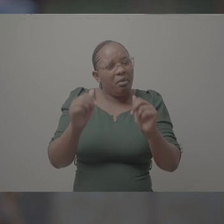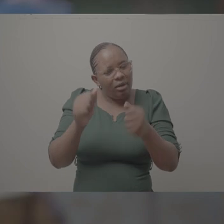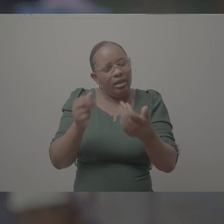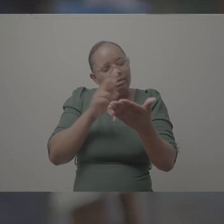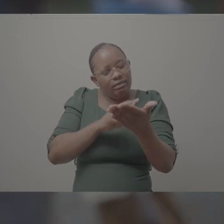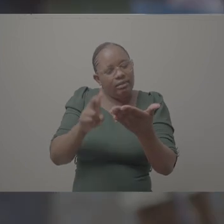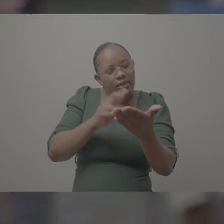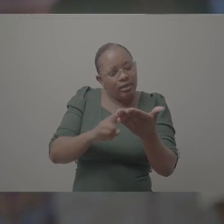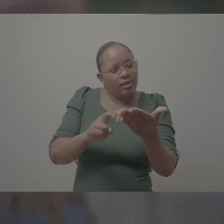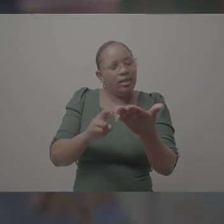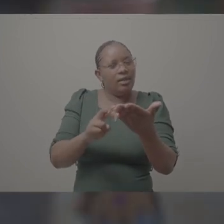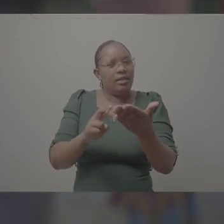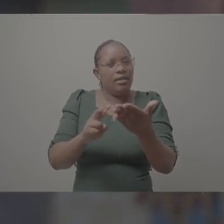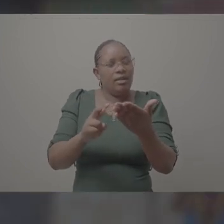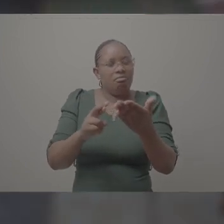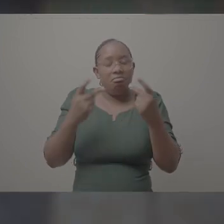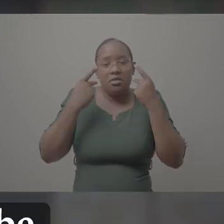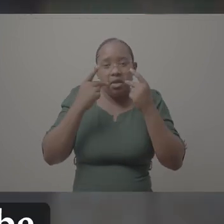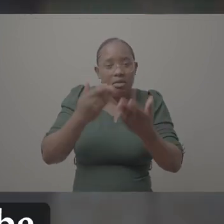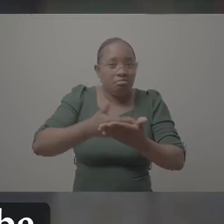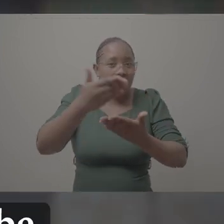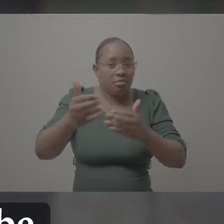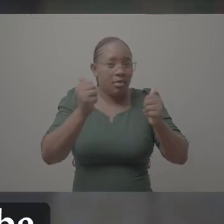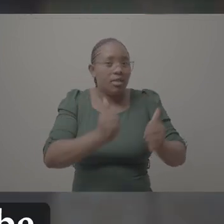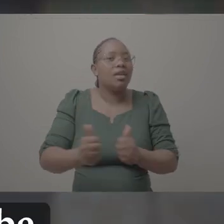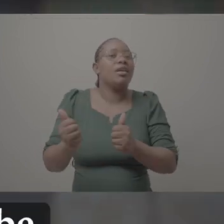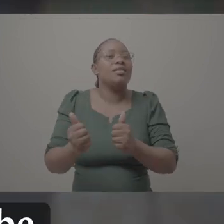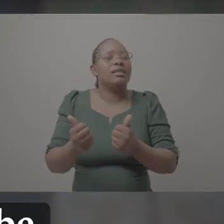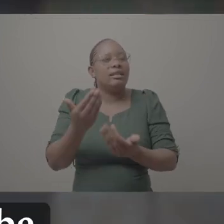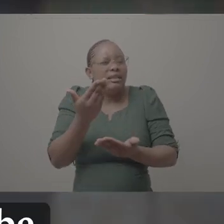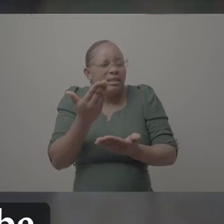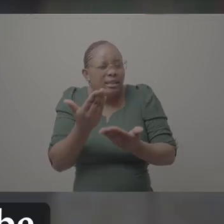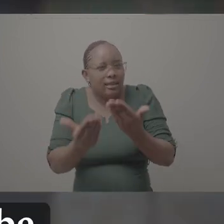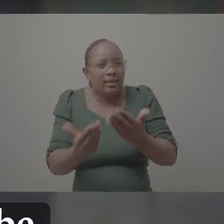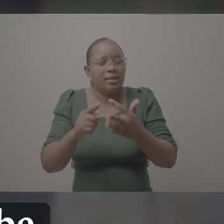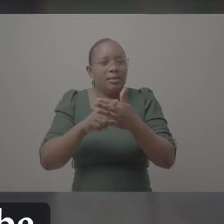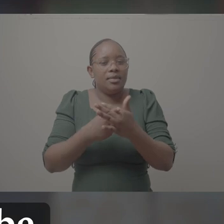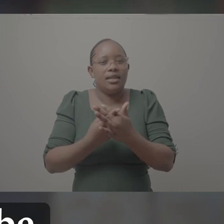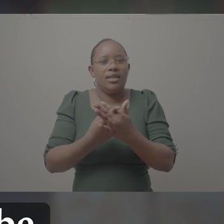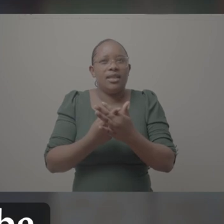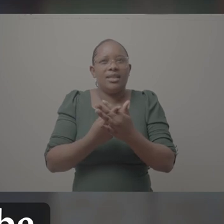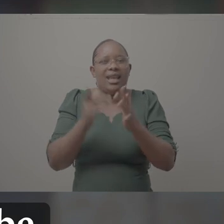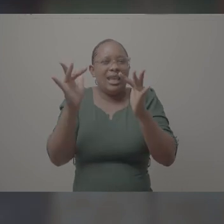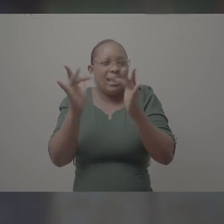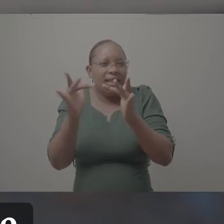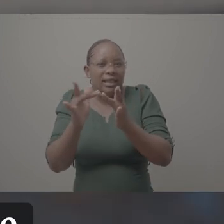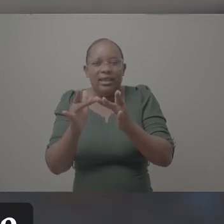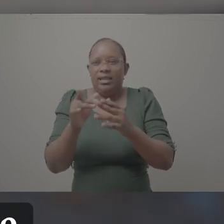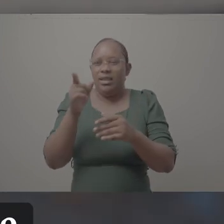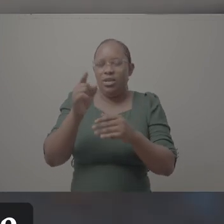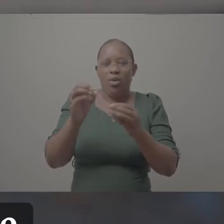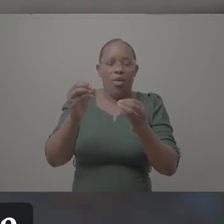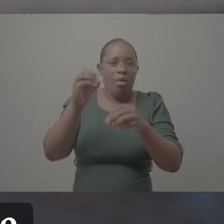read and understand what is in the Procurement Act, probably they should actually start maybe something online